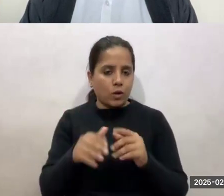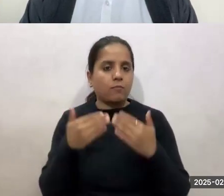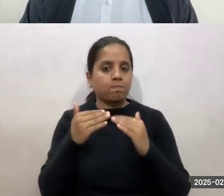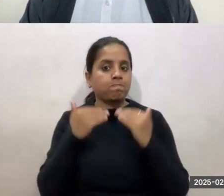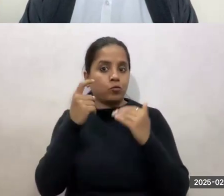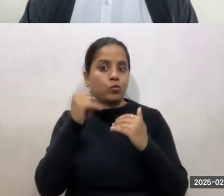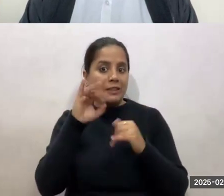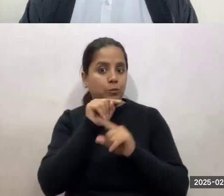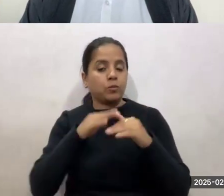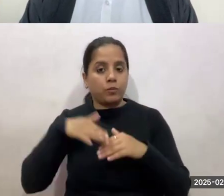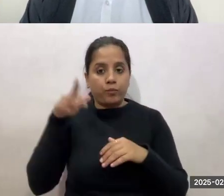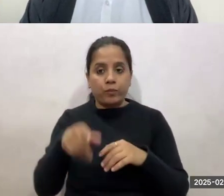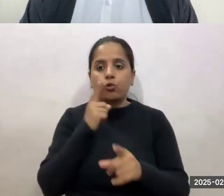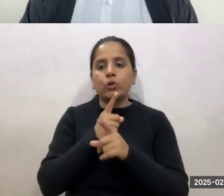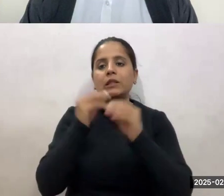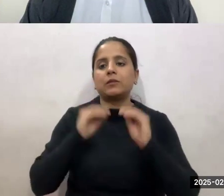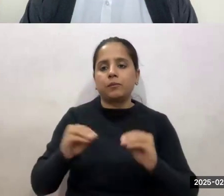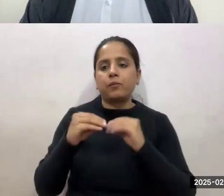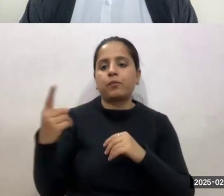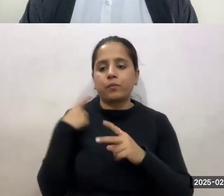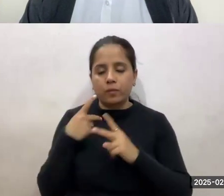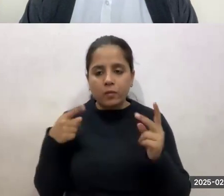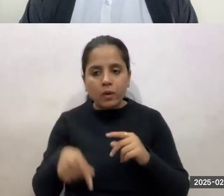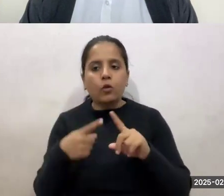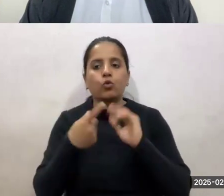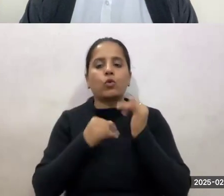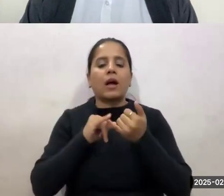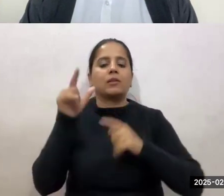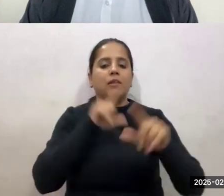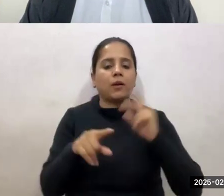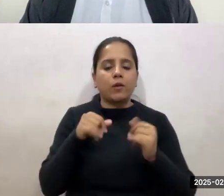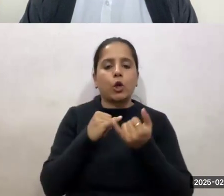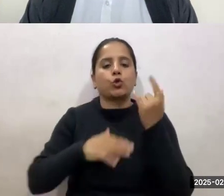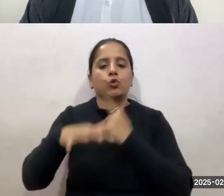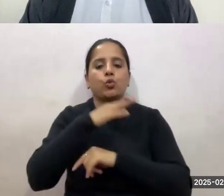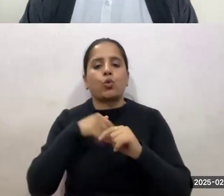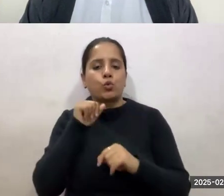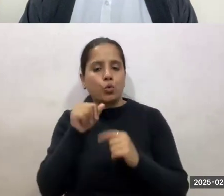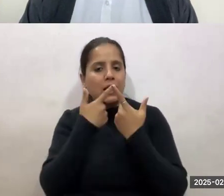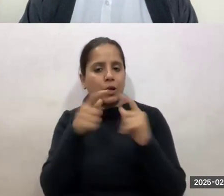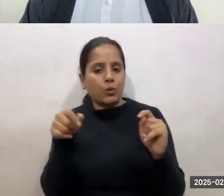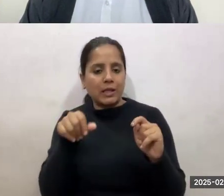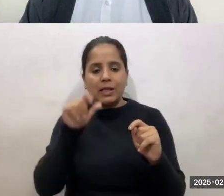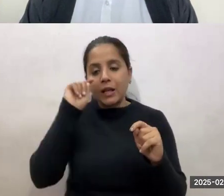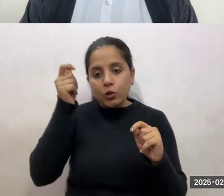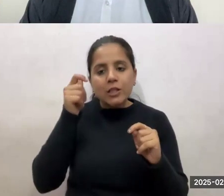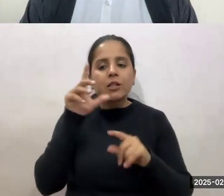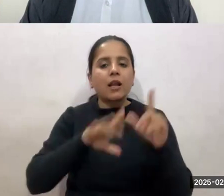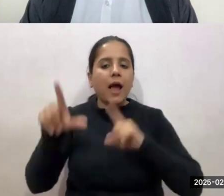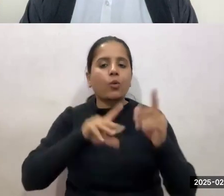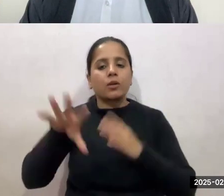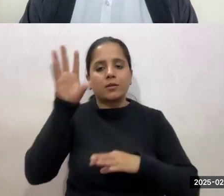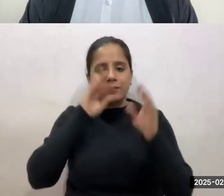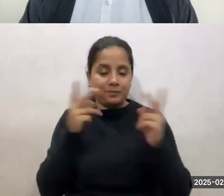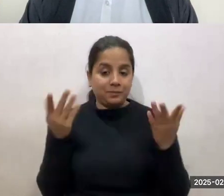interests include teacher leadership, translanguaging, and the socio-linguistic aspects of English language learning.